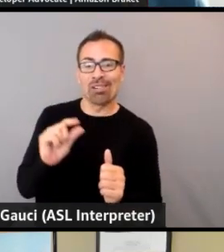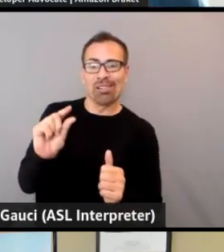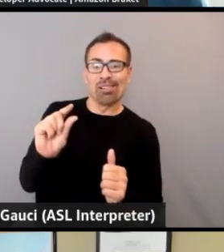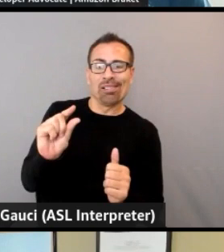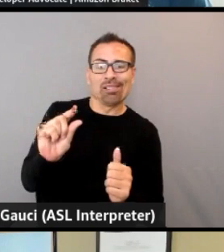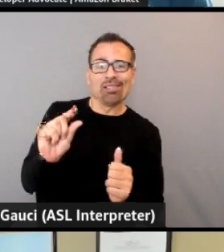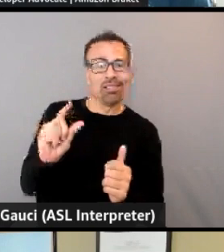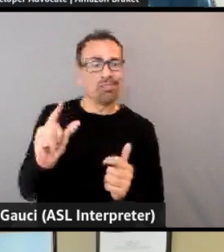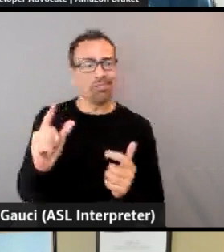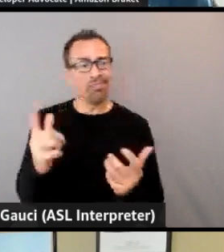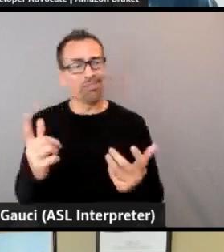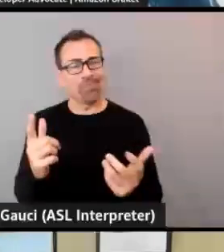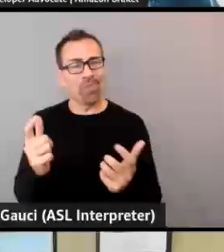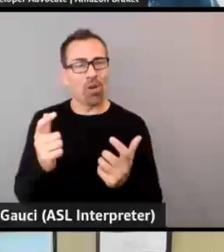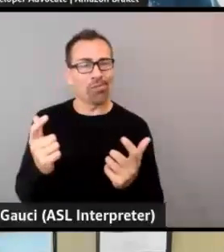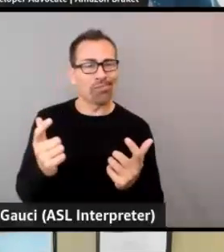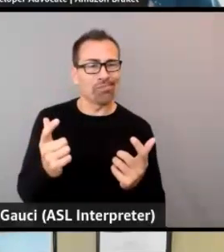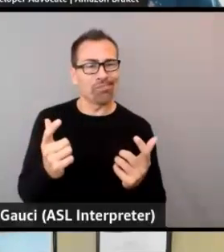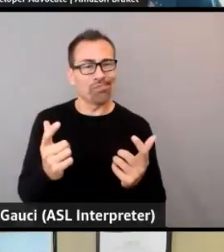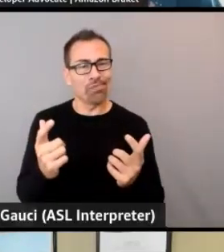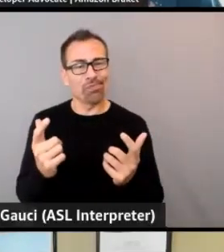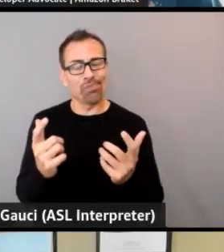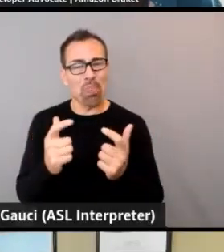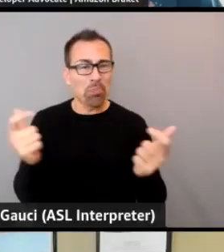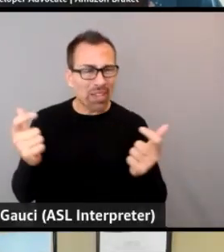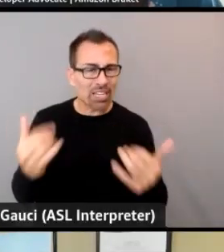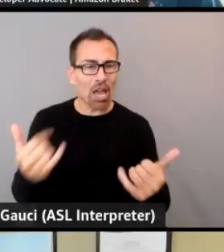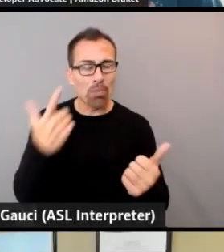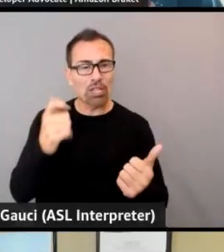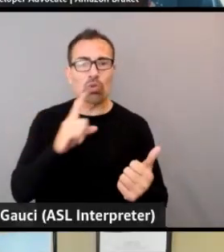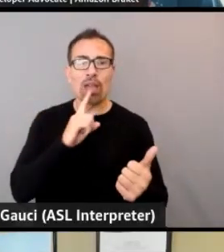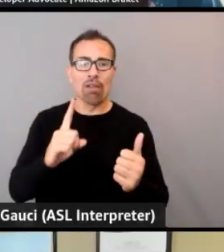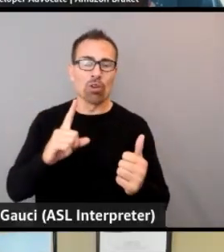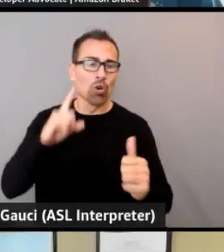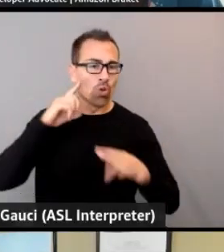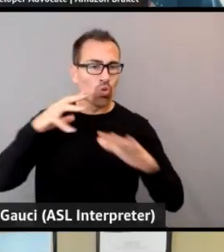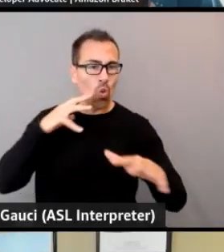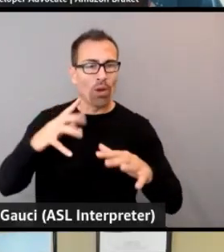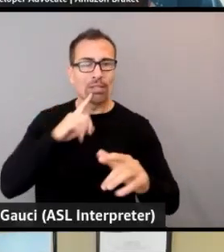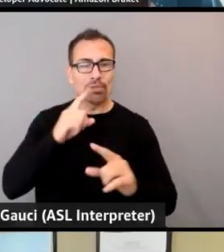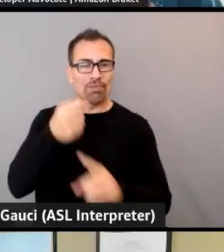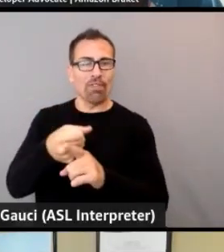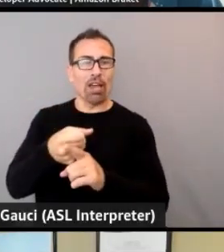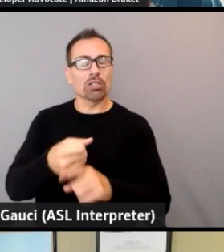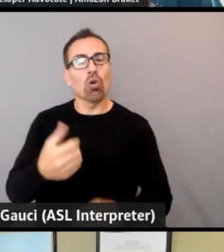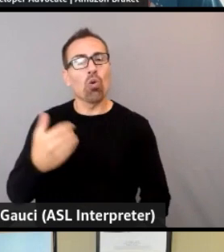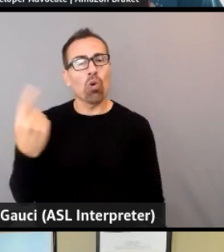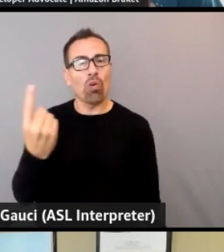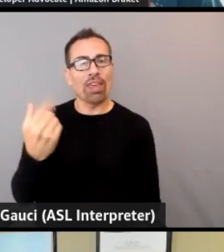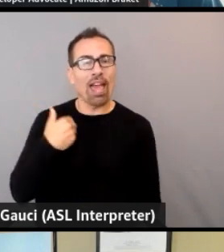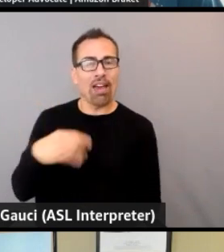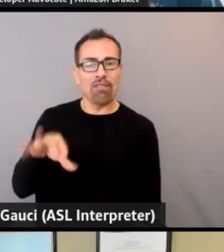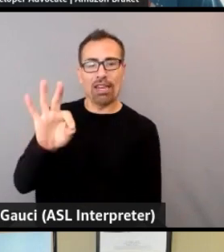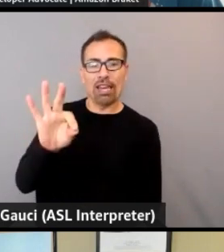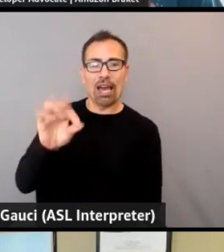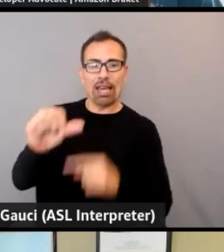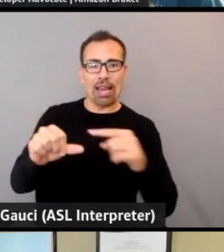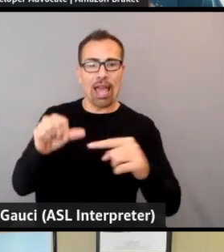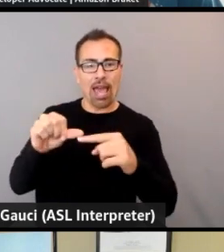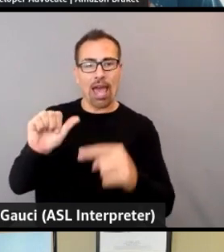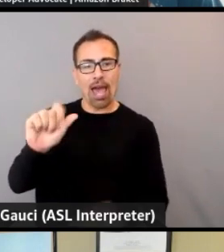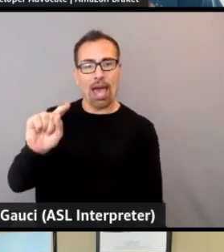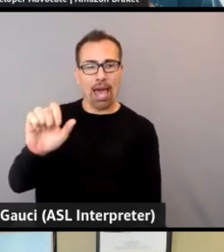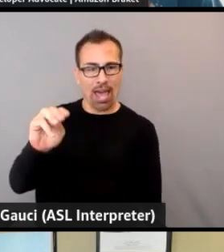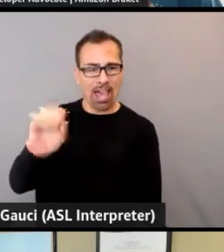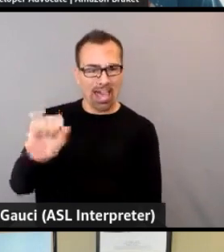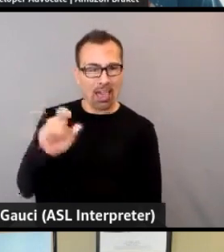actually have real noise in the device, and there's, of course, finite size effects. We only have 9 atoms here. But yeah, overall,